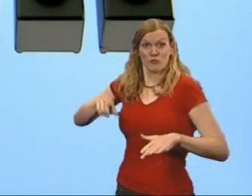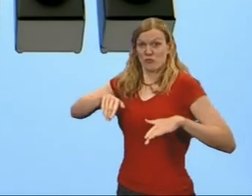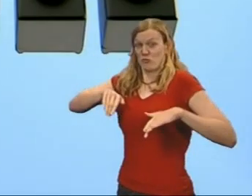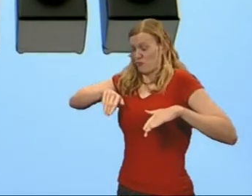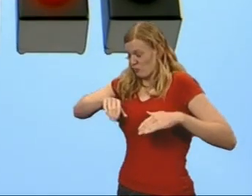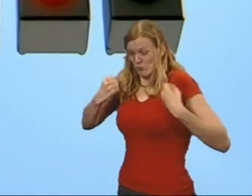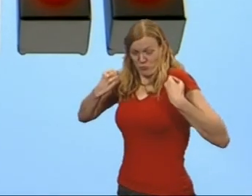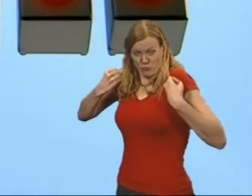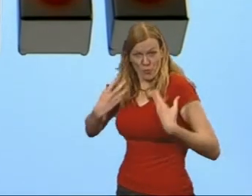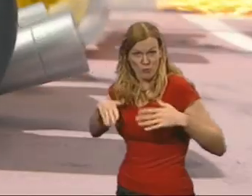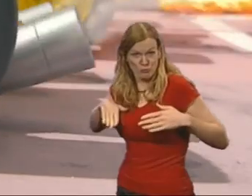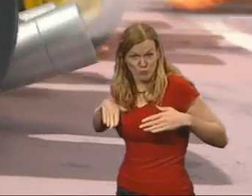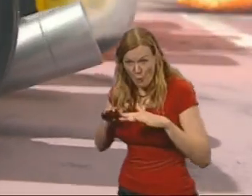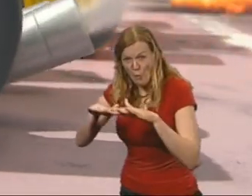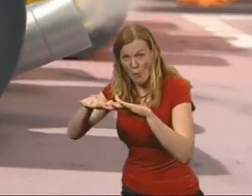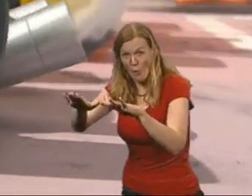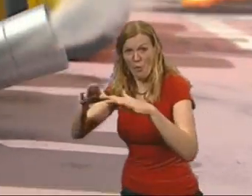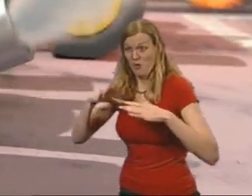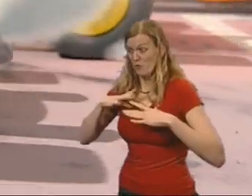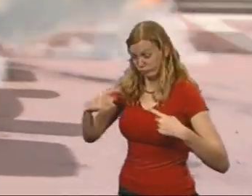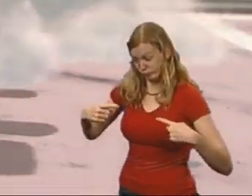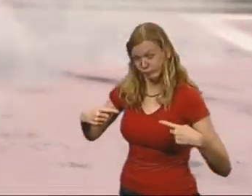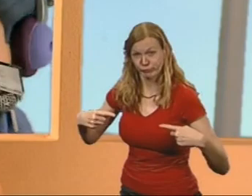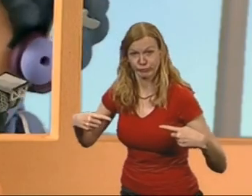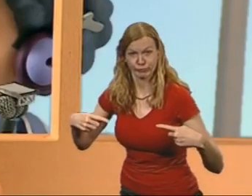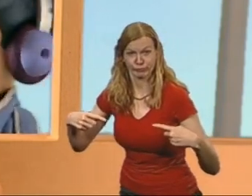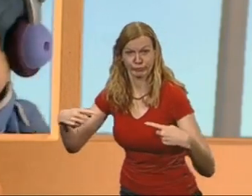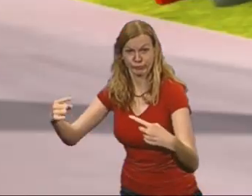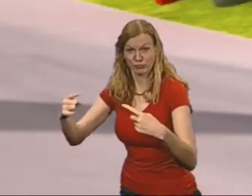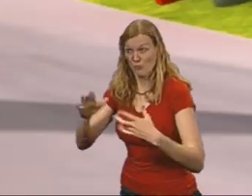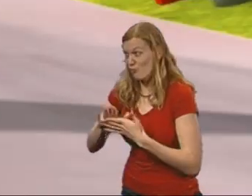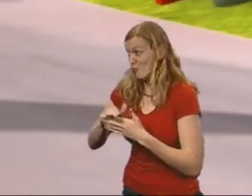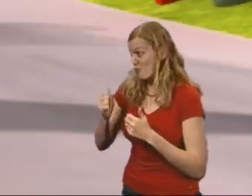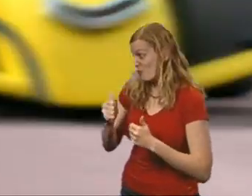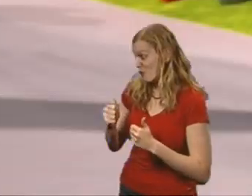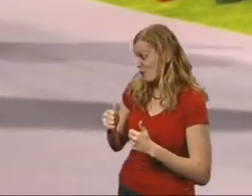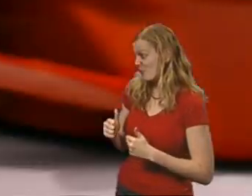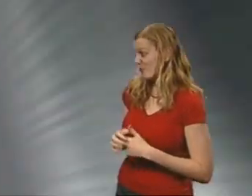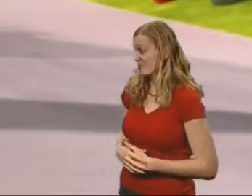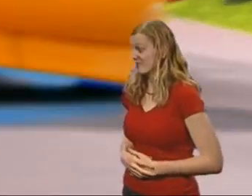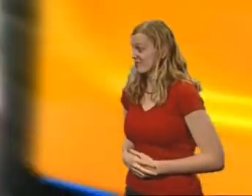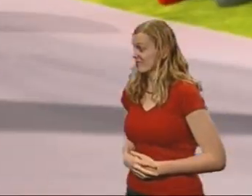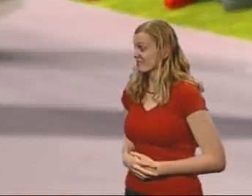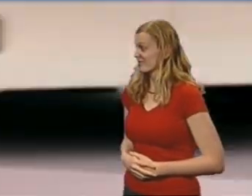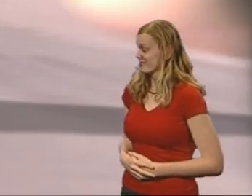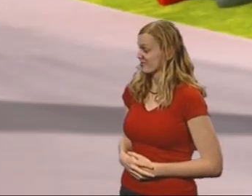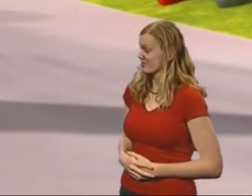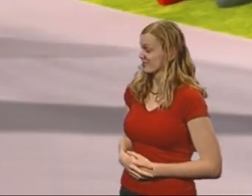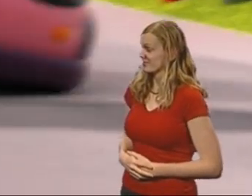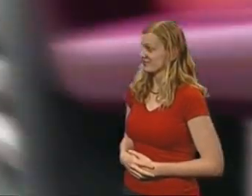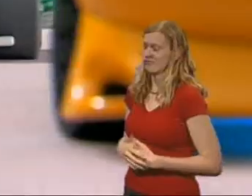fine. Watch out, Rory, they're right behind you. Come on! Rory, the